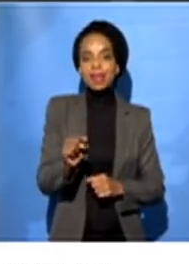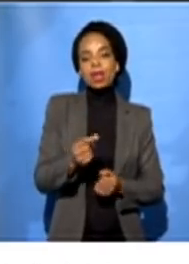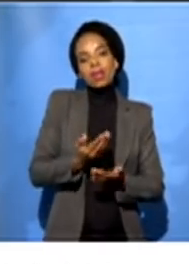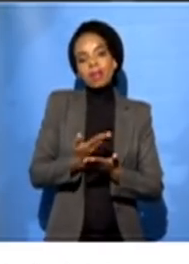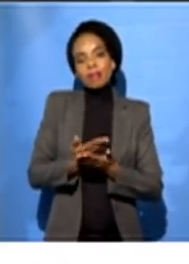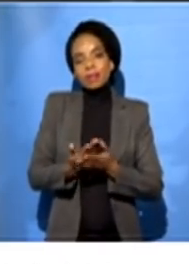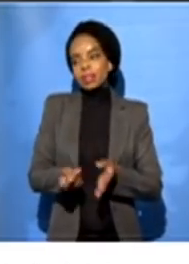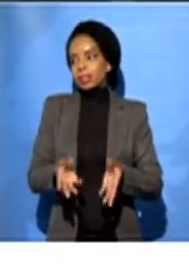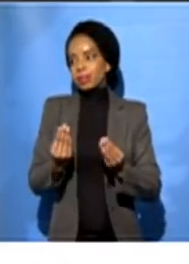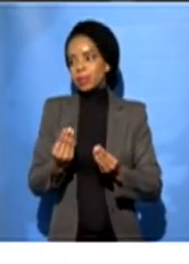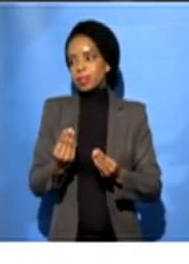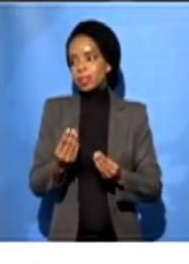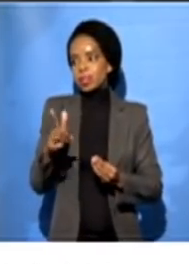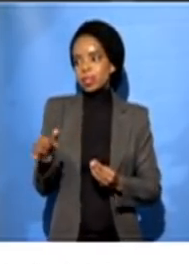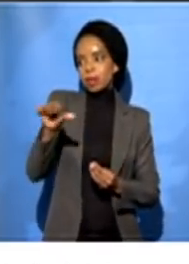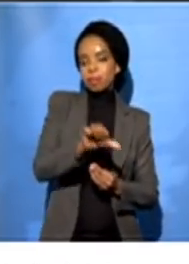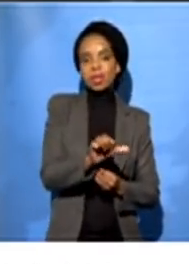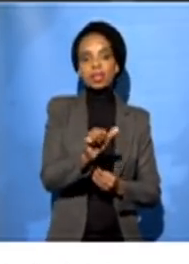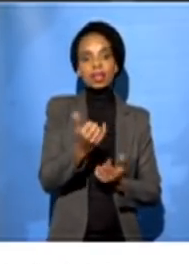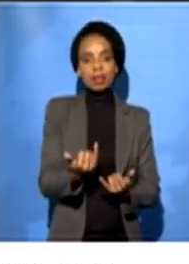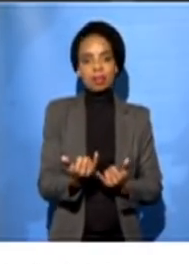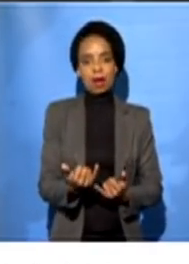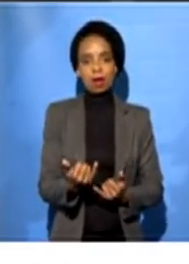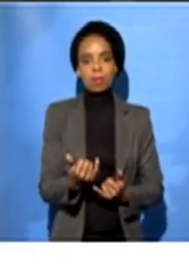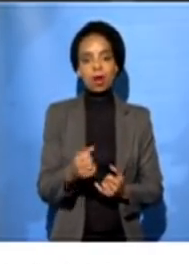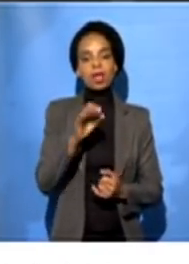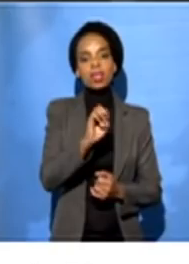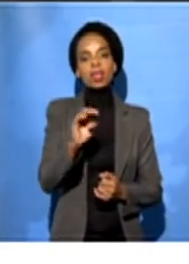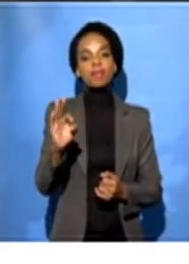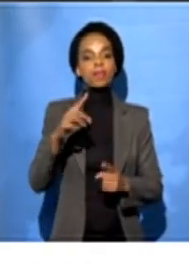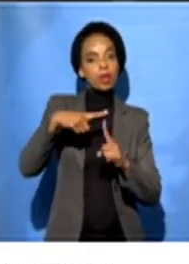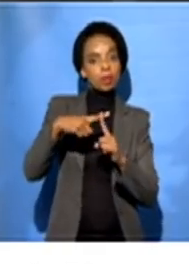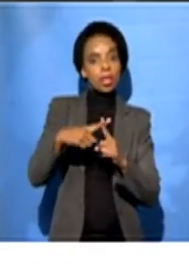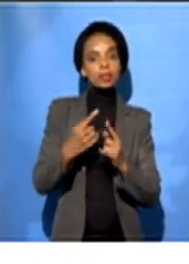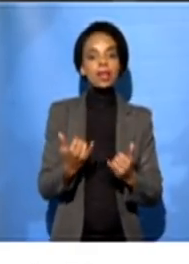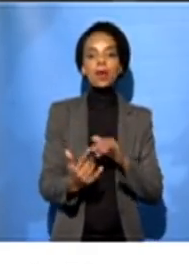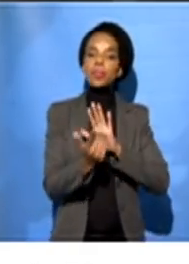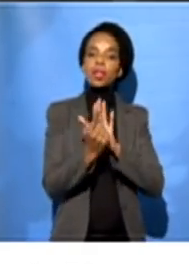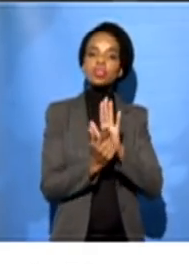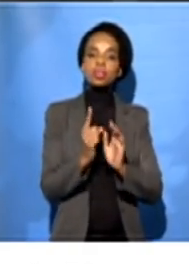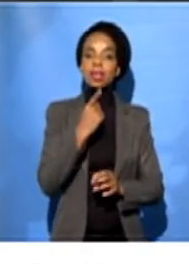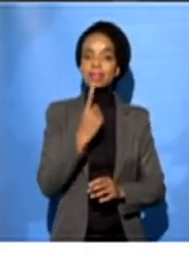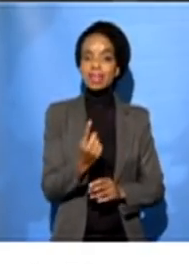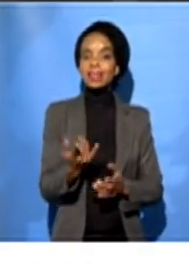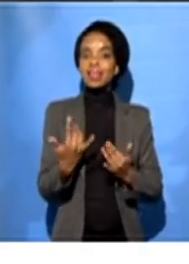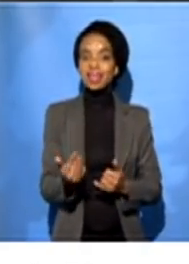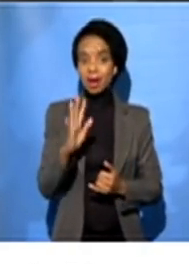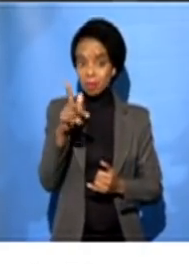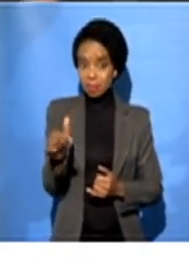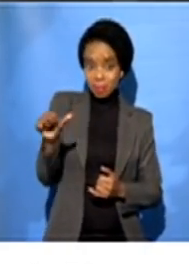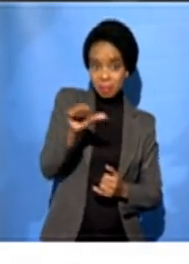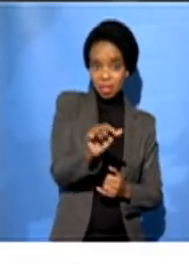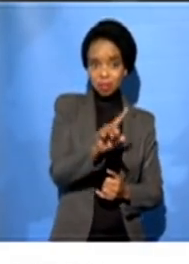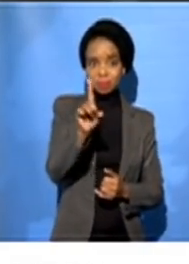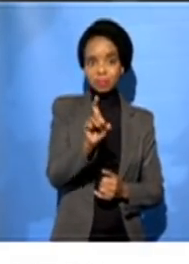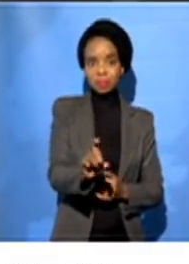but we're just asking how, with these dynamics of 1 political seat in the legislature, are they going to slant terug, as they've been